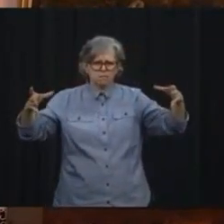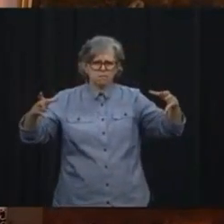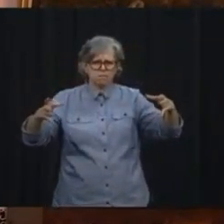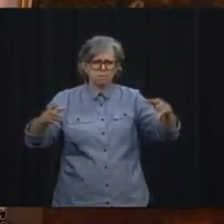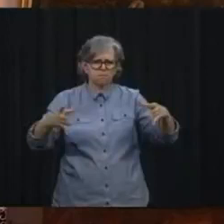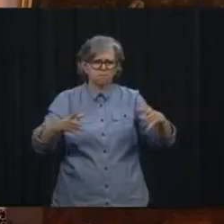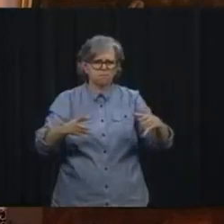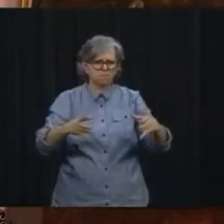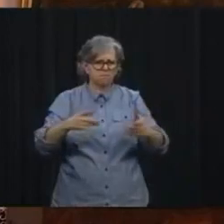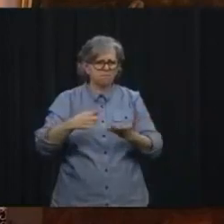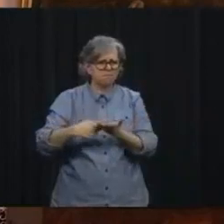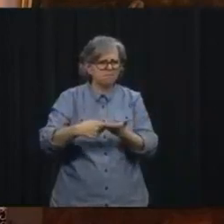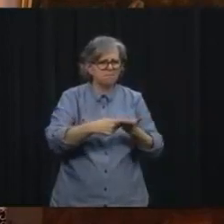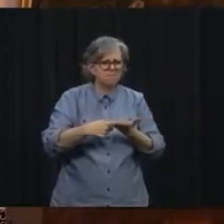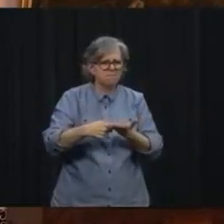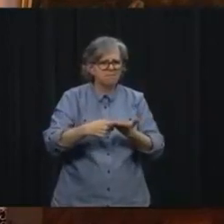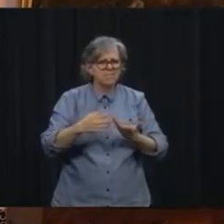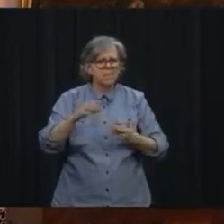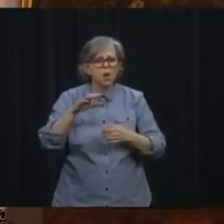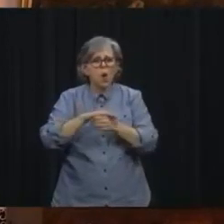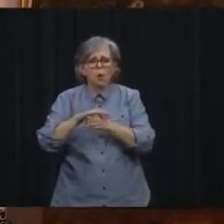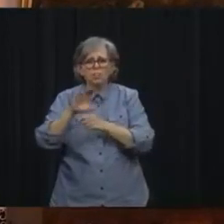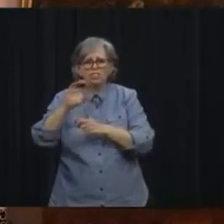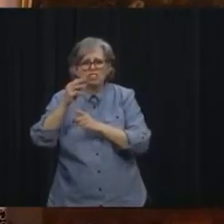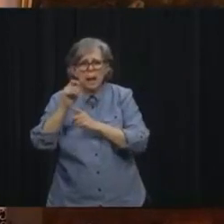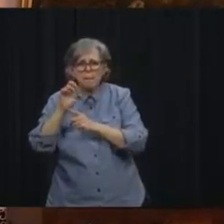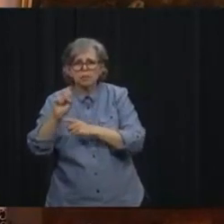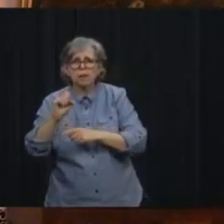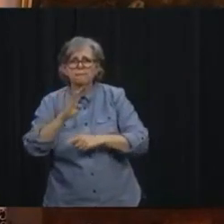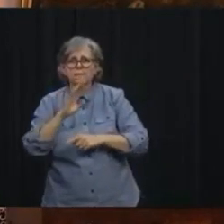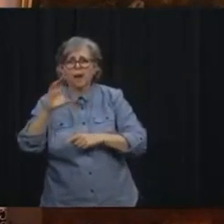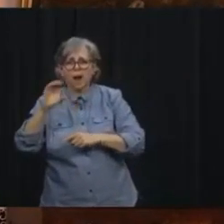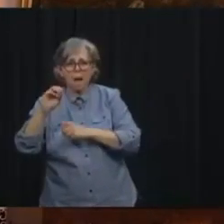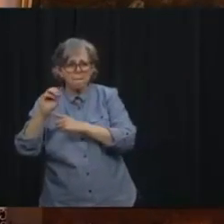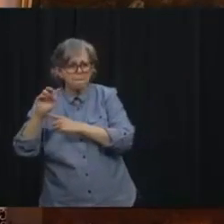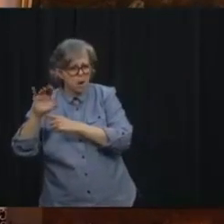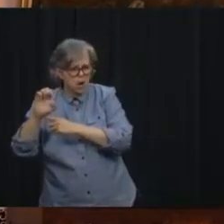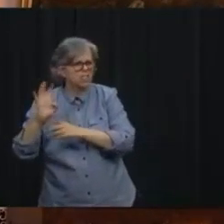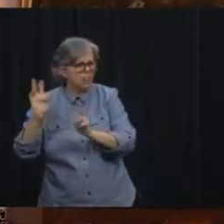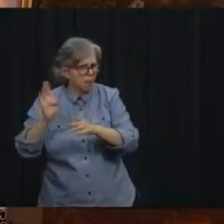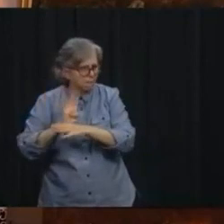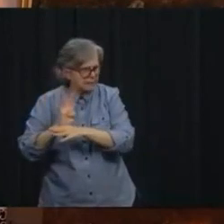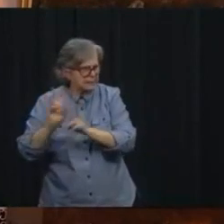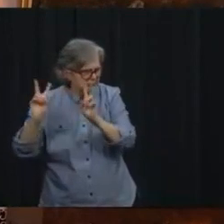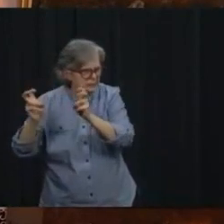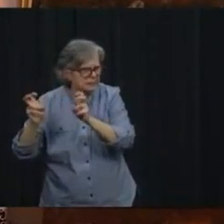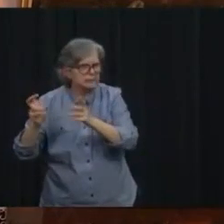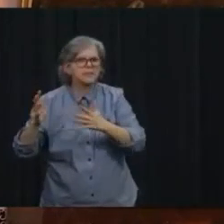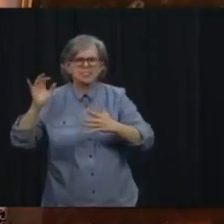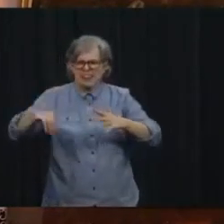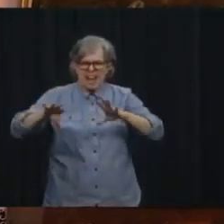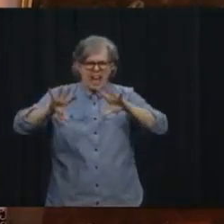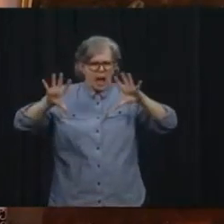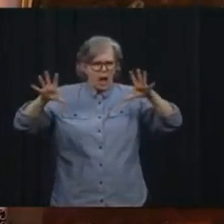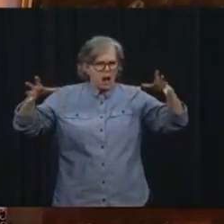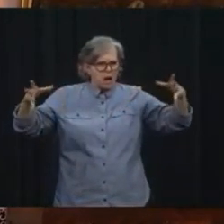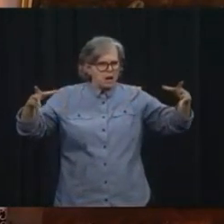as well, that there is a cascading effect in the economy, that there is a community